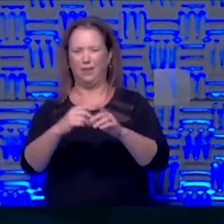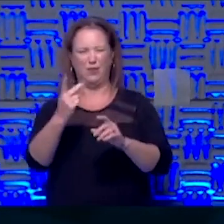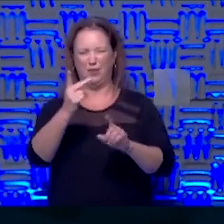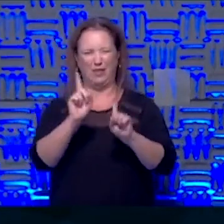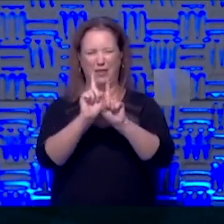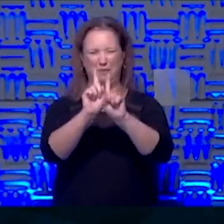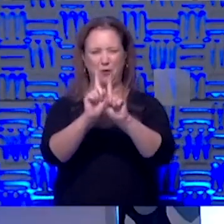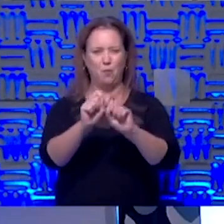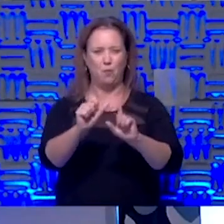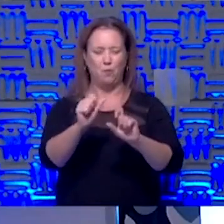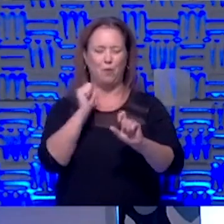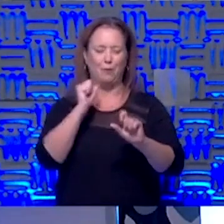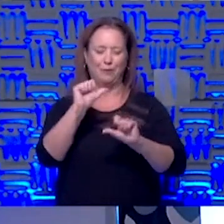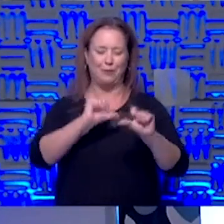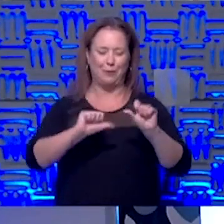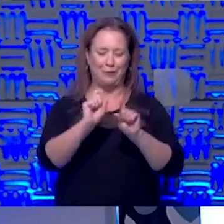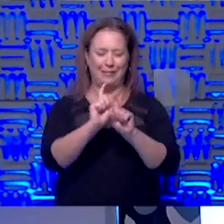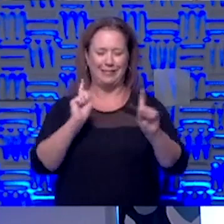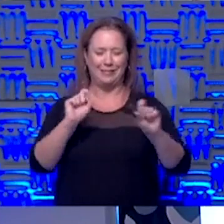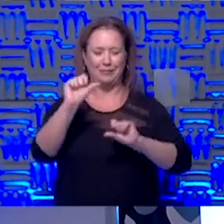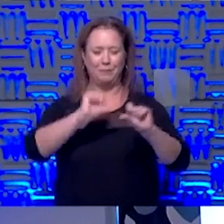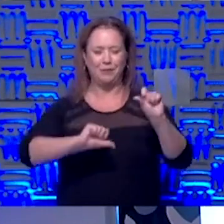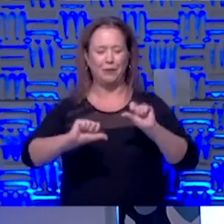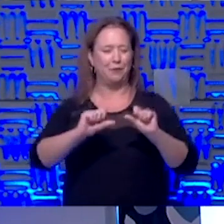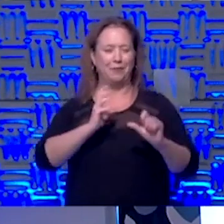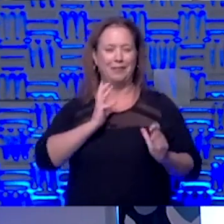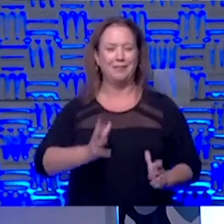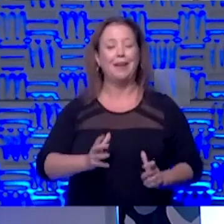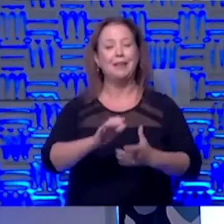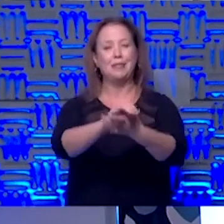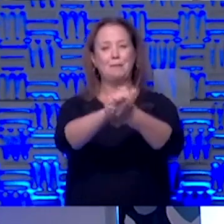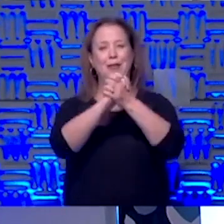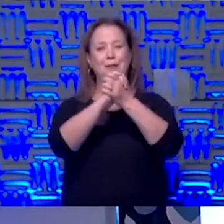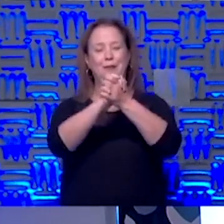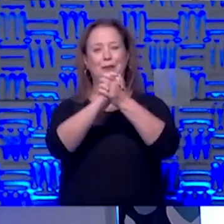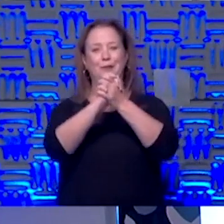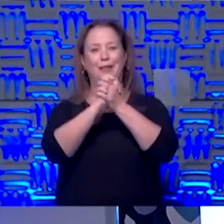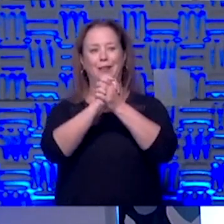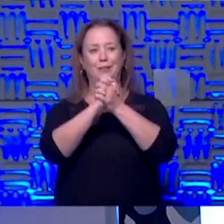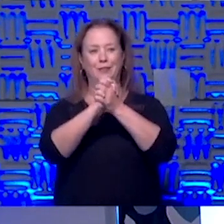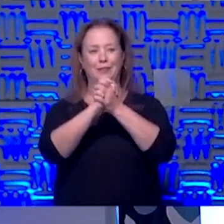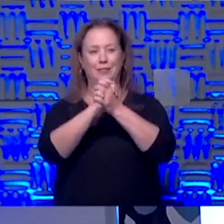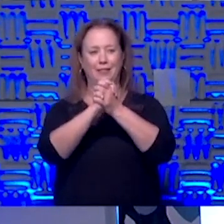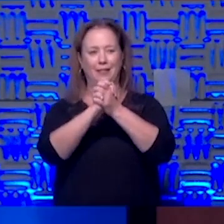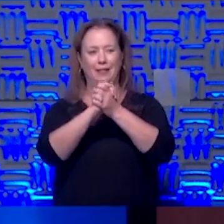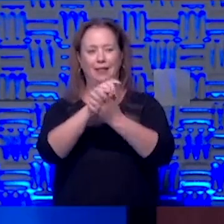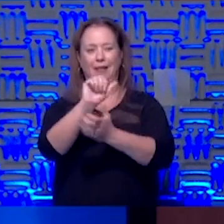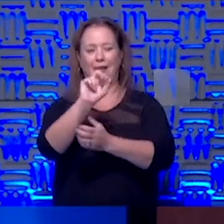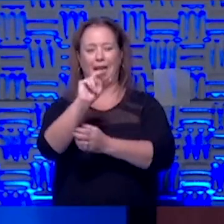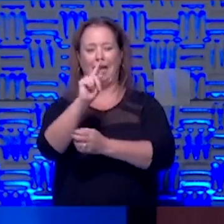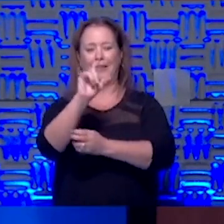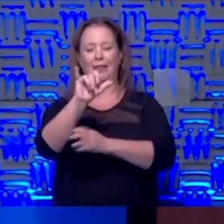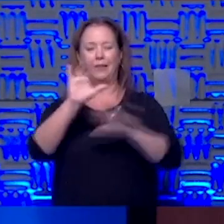socially distance, which is probably appropriate. Yes. But congratulations, and Anthony does